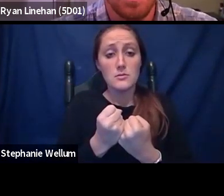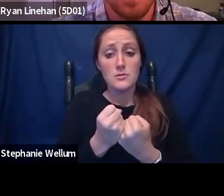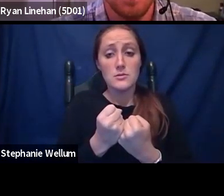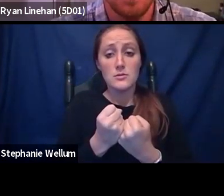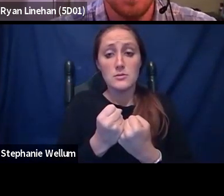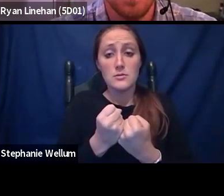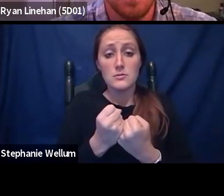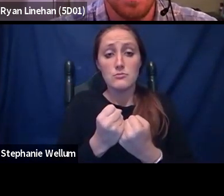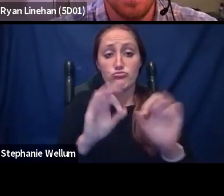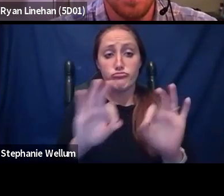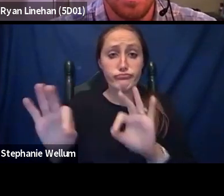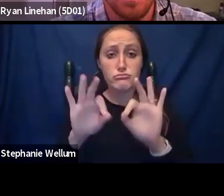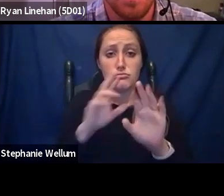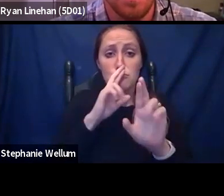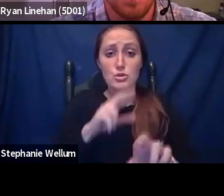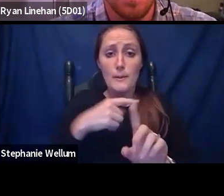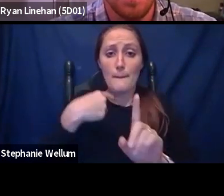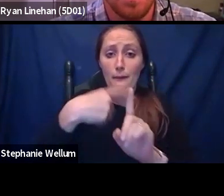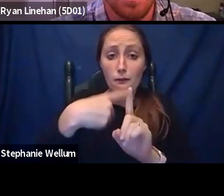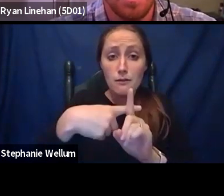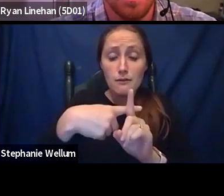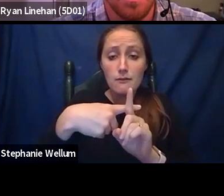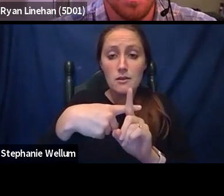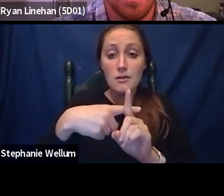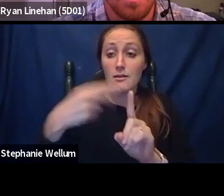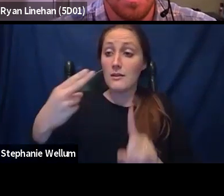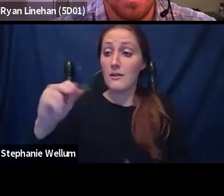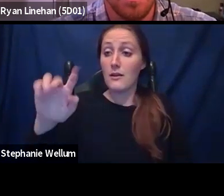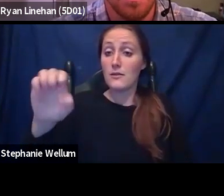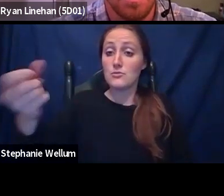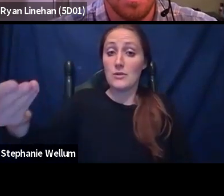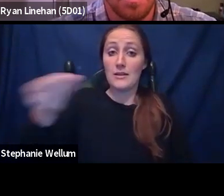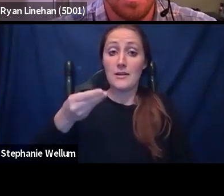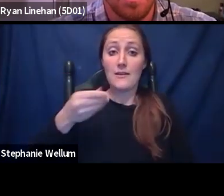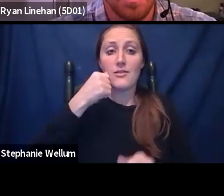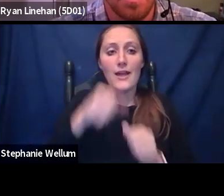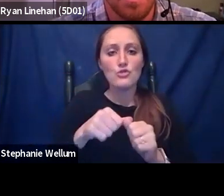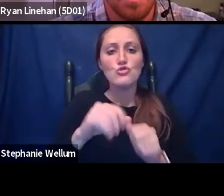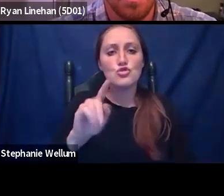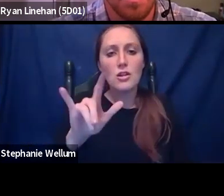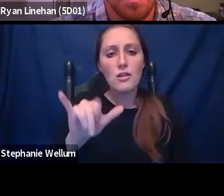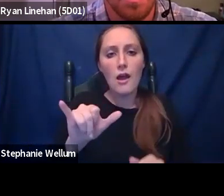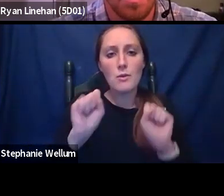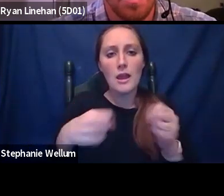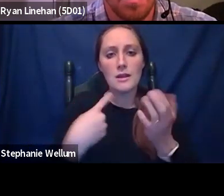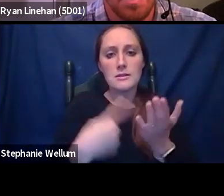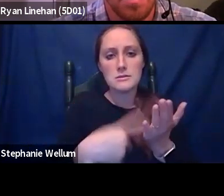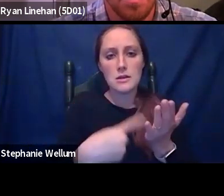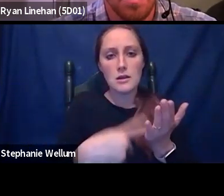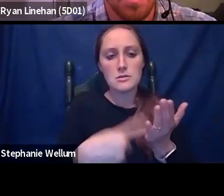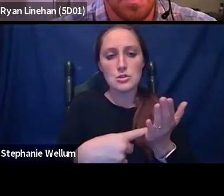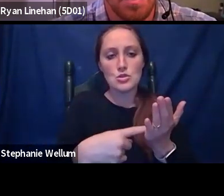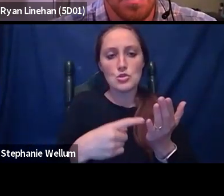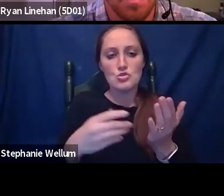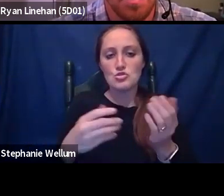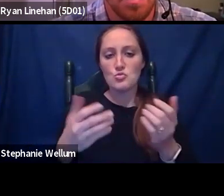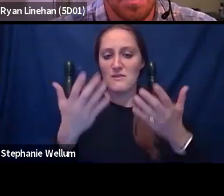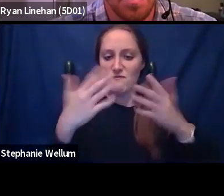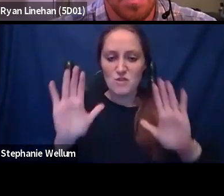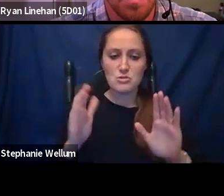it's positive, you get that letter for the Hills, we could put it on in July just to get it out, just to have it